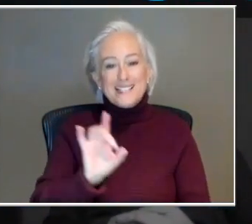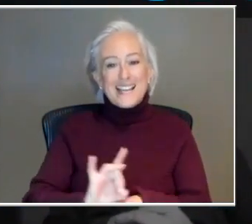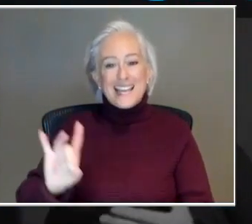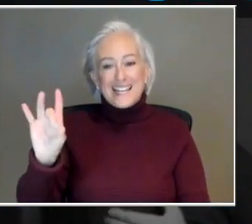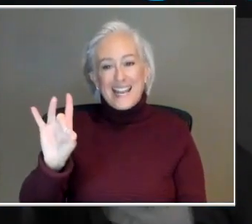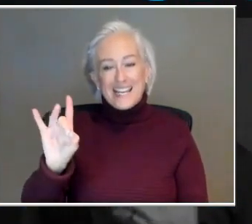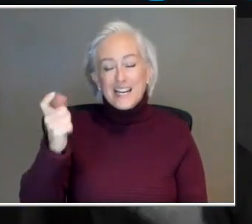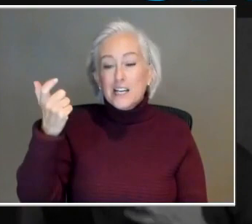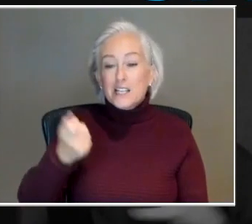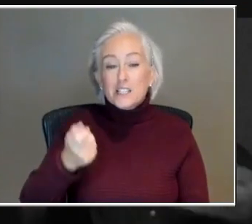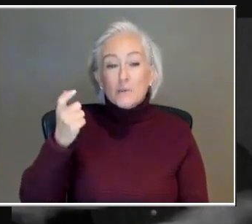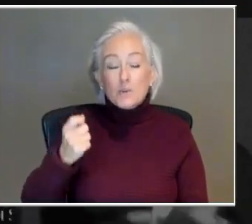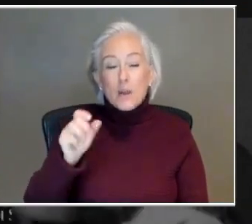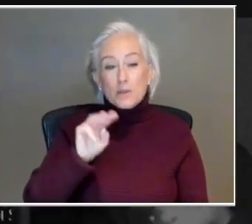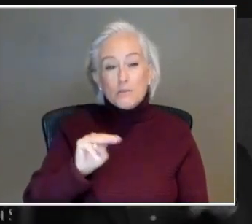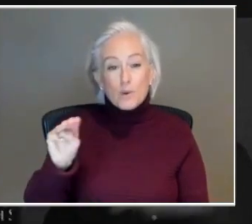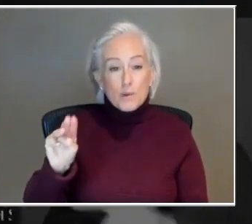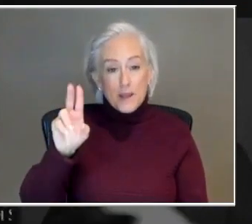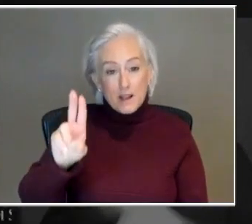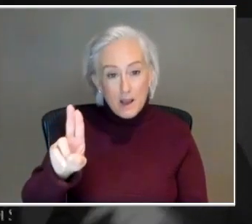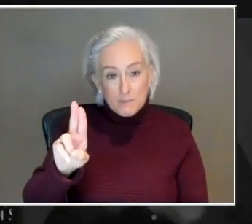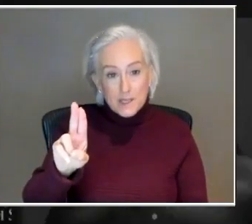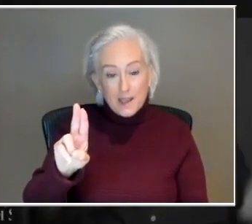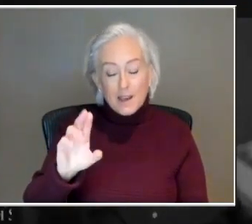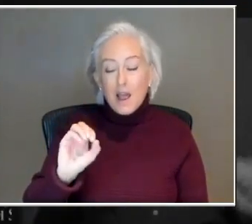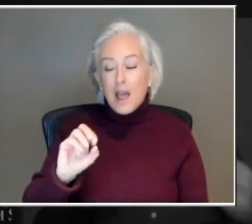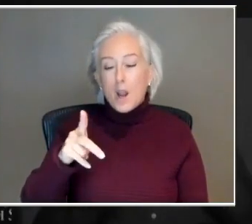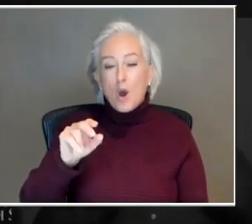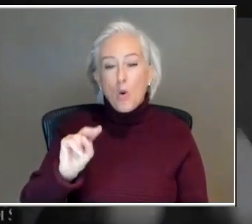Subscribe to our Morning Medical Update and Open Mics with